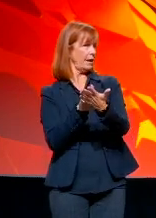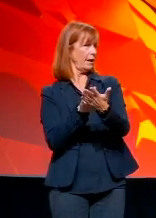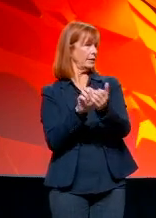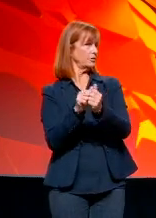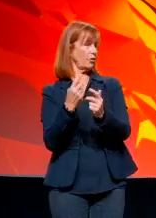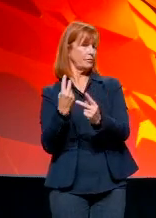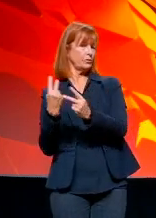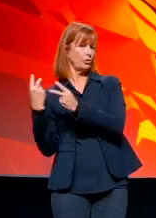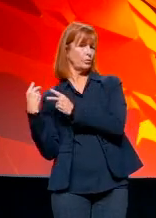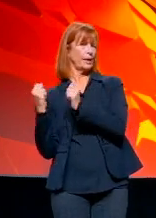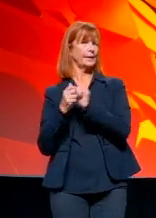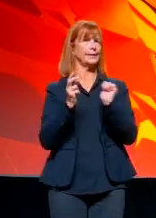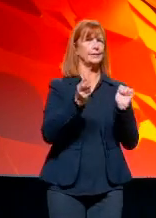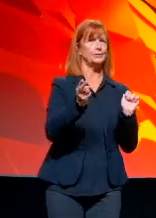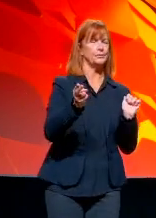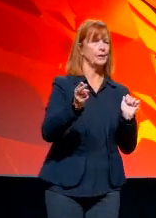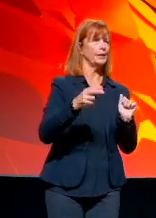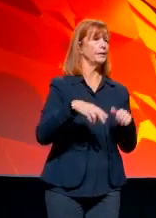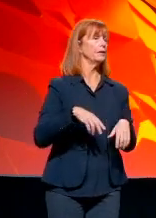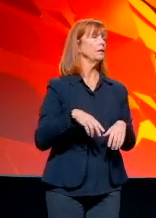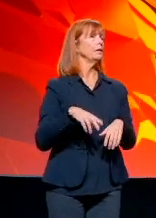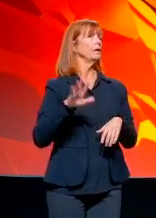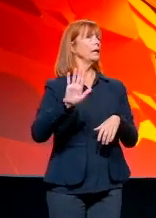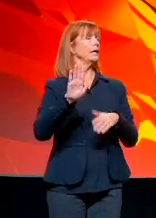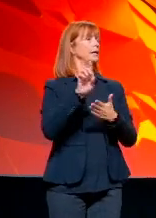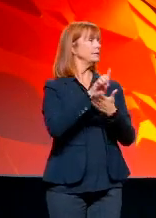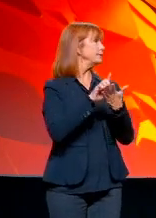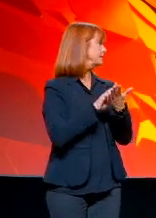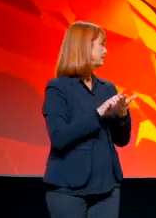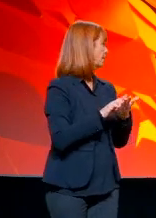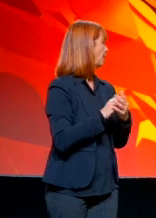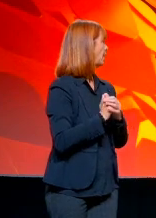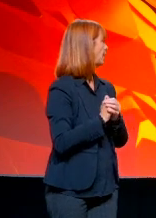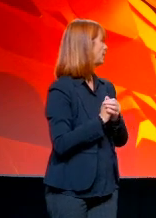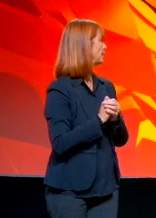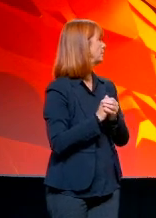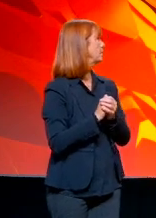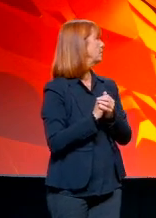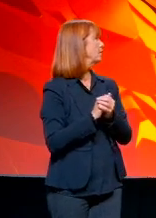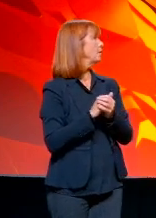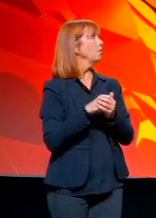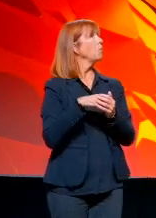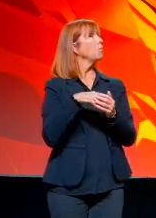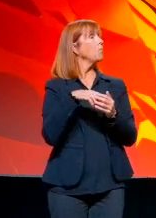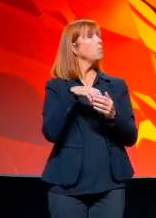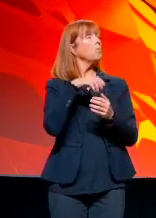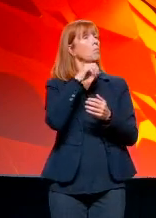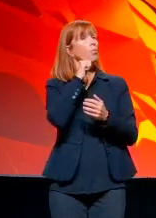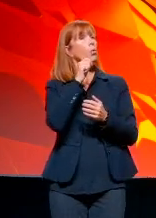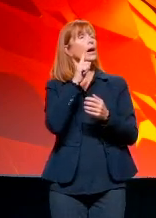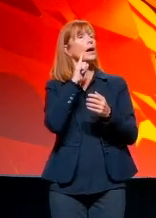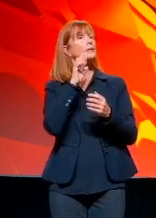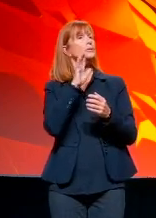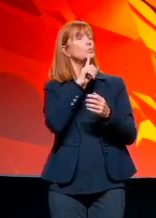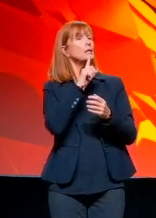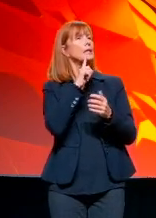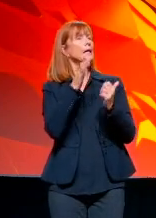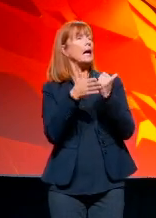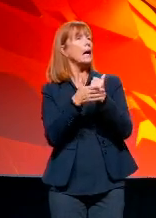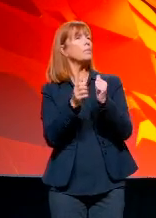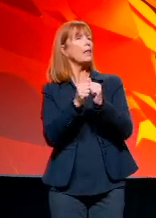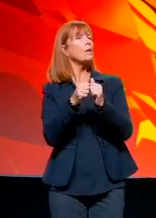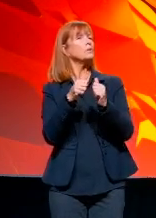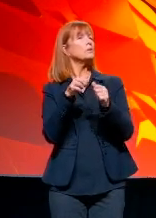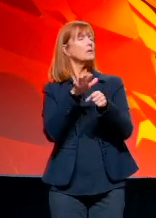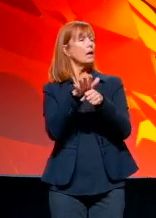in history, right, so his design was by no means revolutionary, but it is general and good enough to